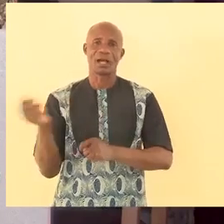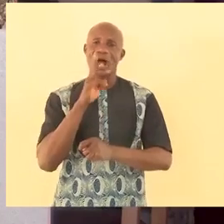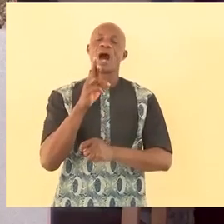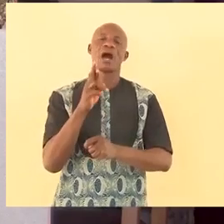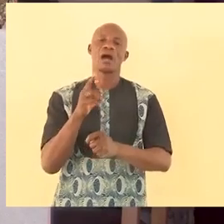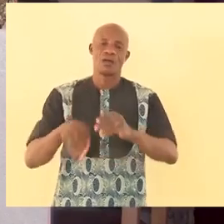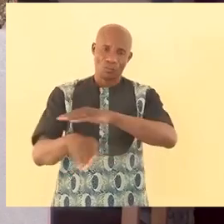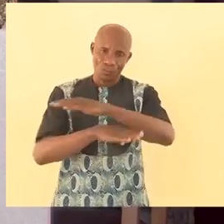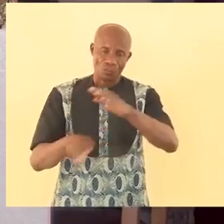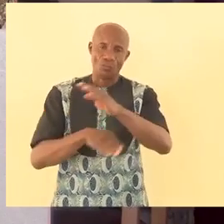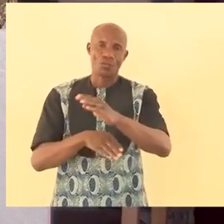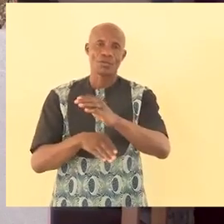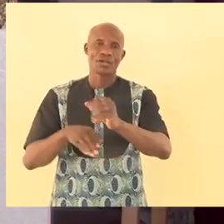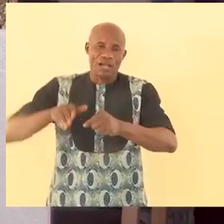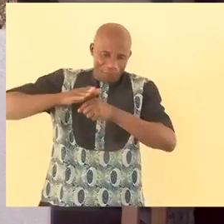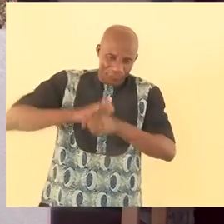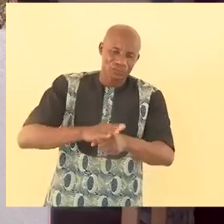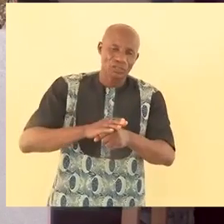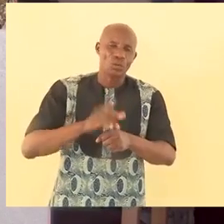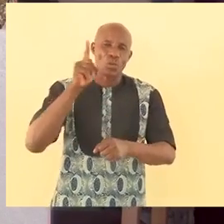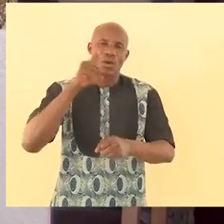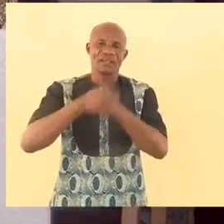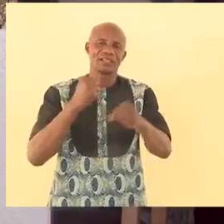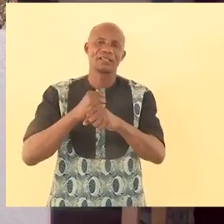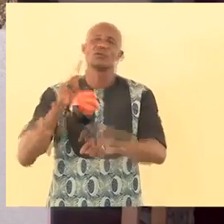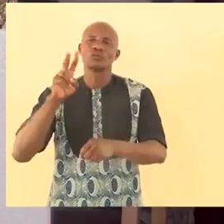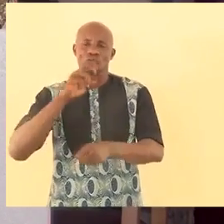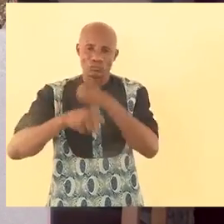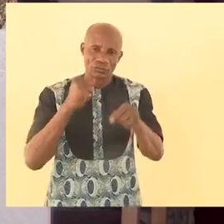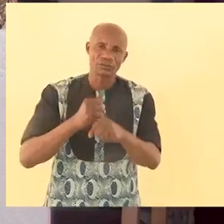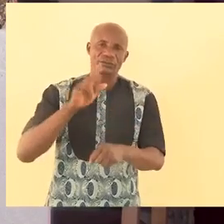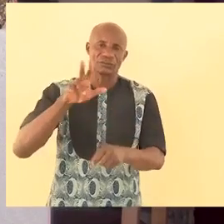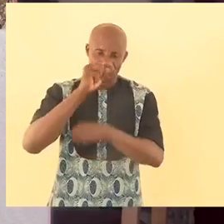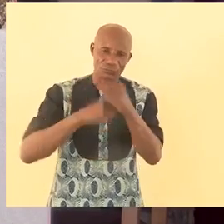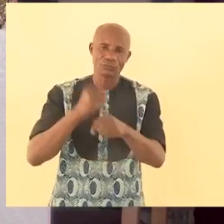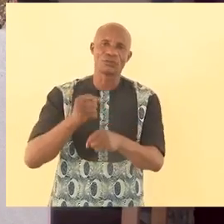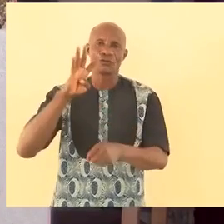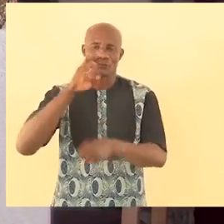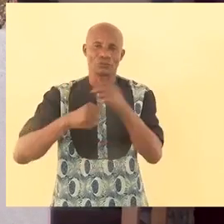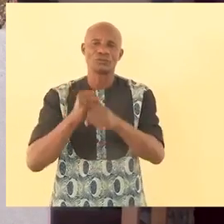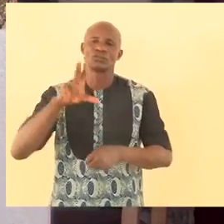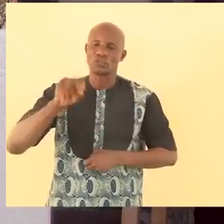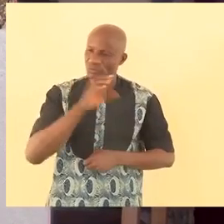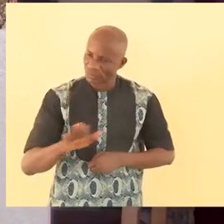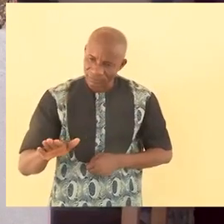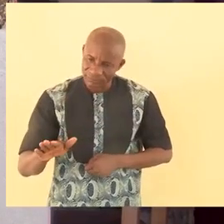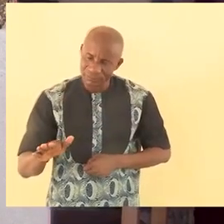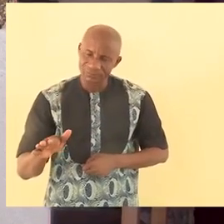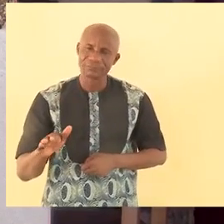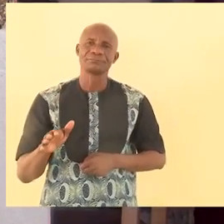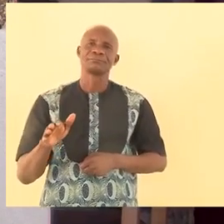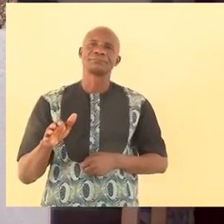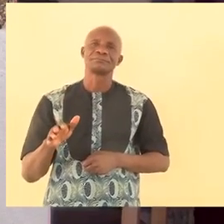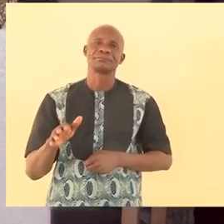pressure. Year one goes, year two goes, year three goes. No child, year three goes, year four goes, just like that. No child.